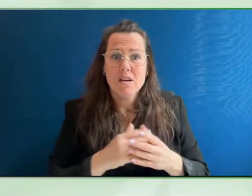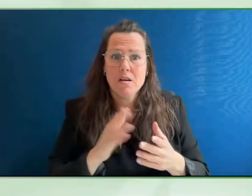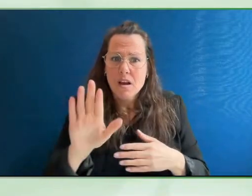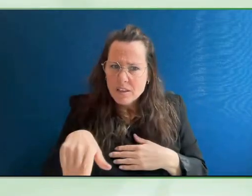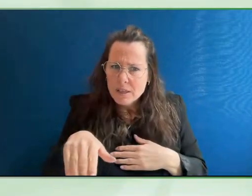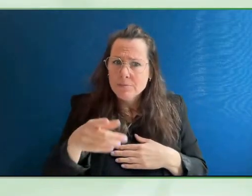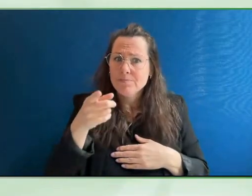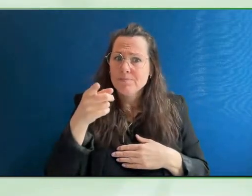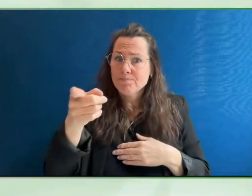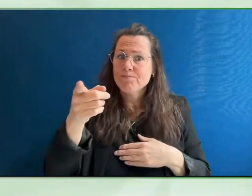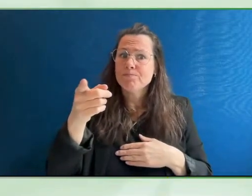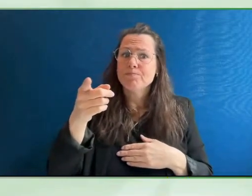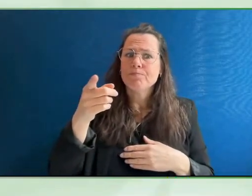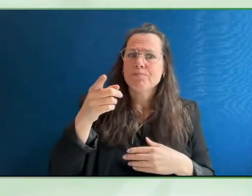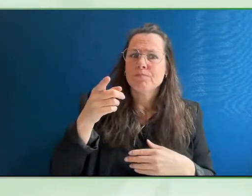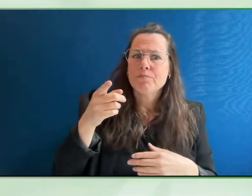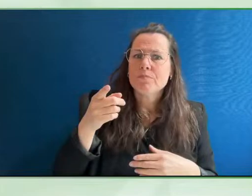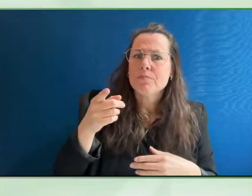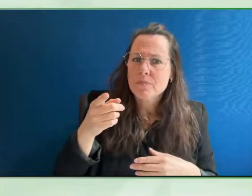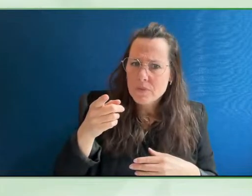fear, there is